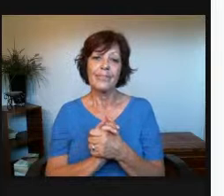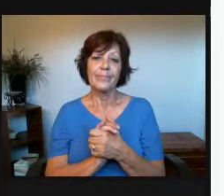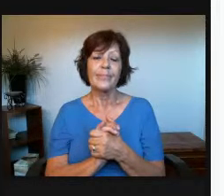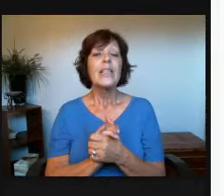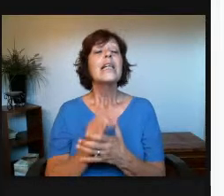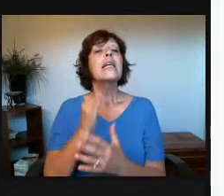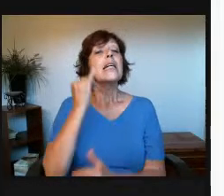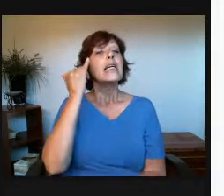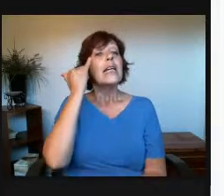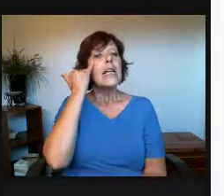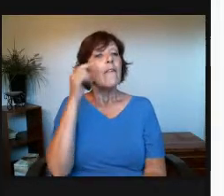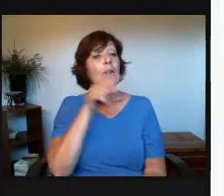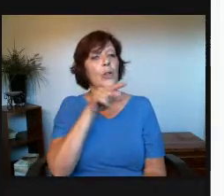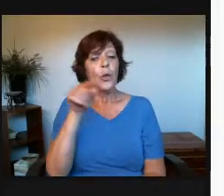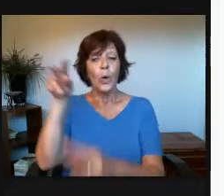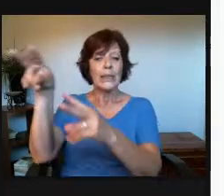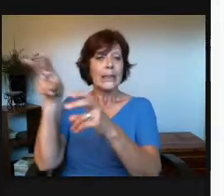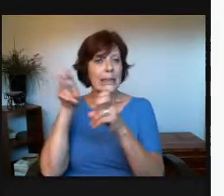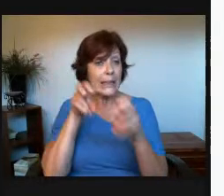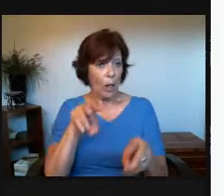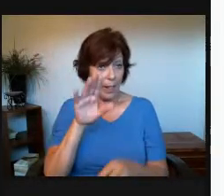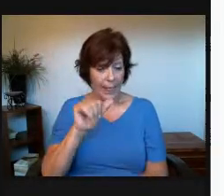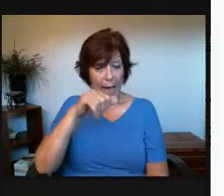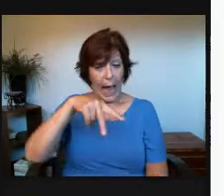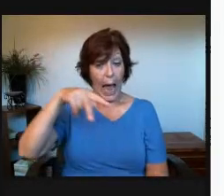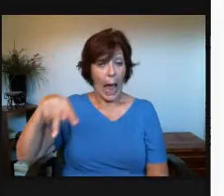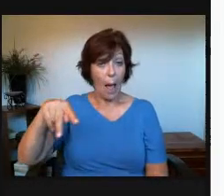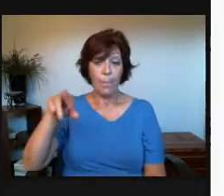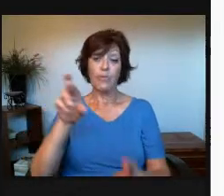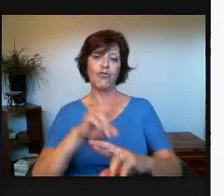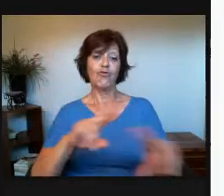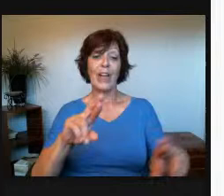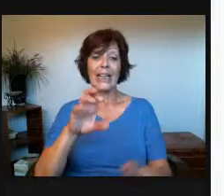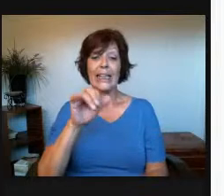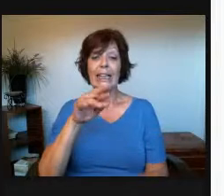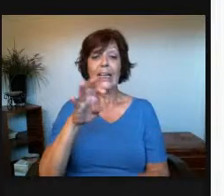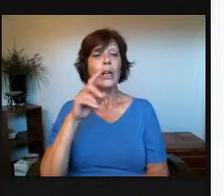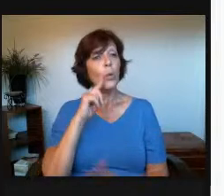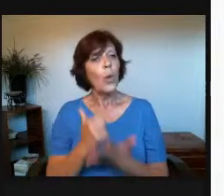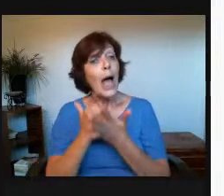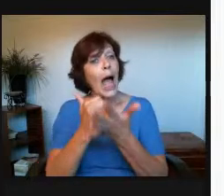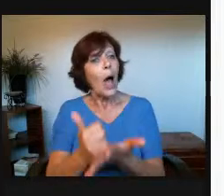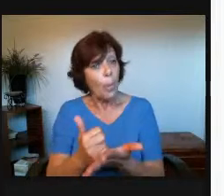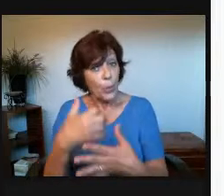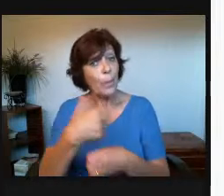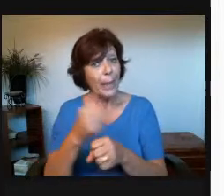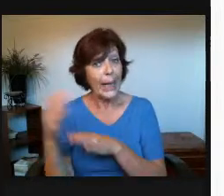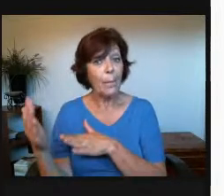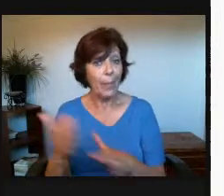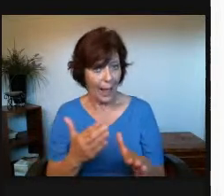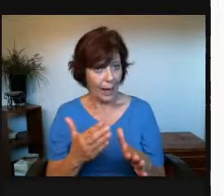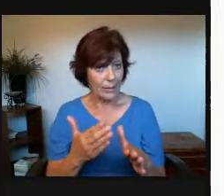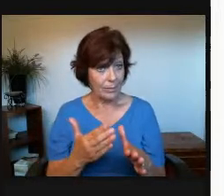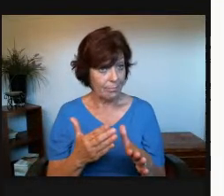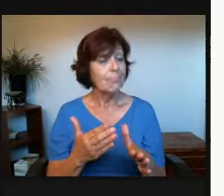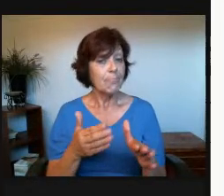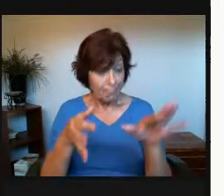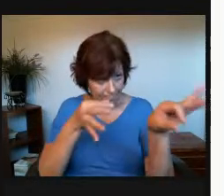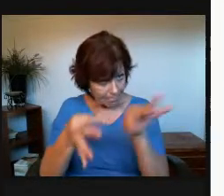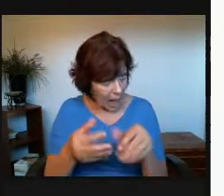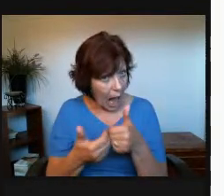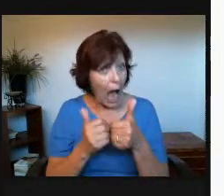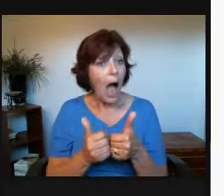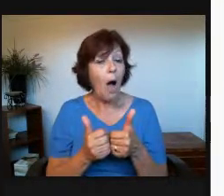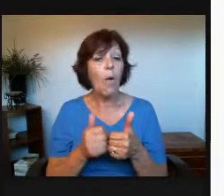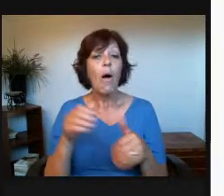If you download the Ready Erie app, it will help you make a plan. It actually walks you through that. It will also help you